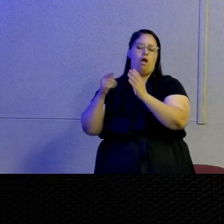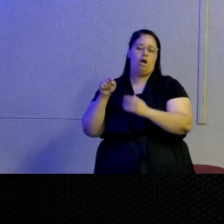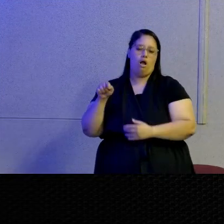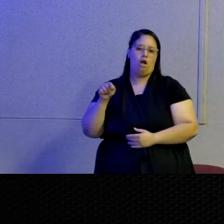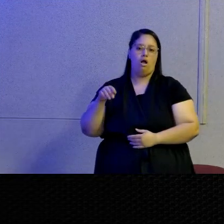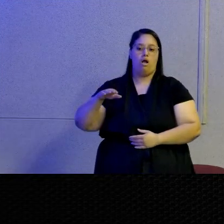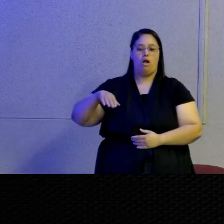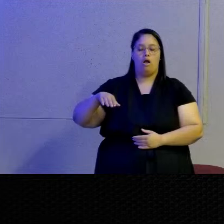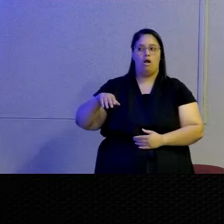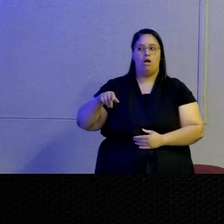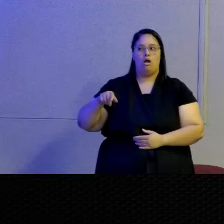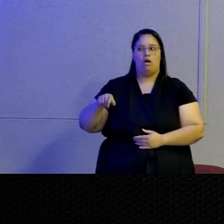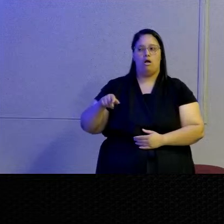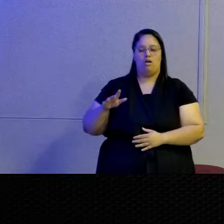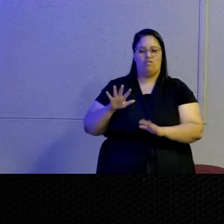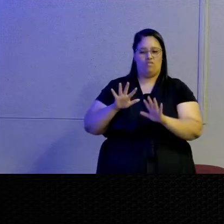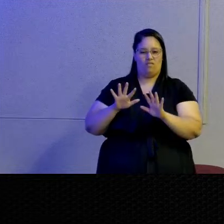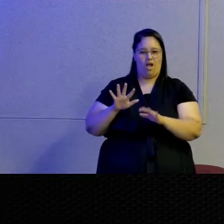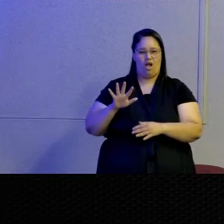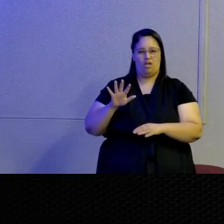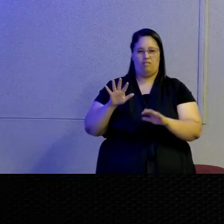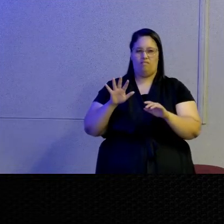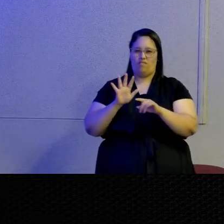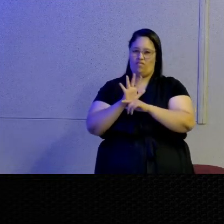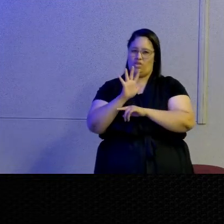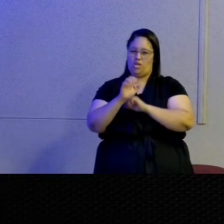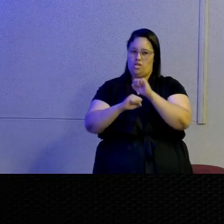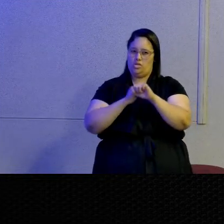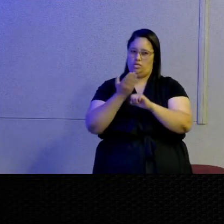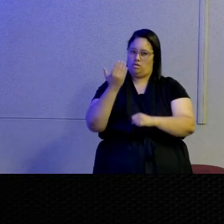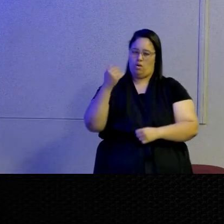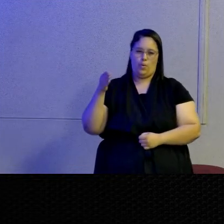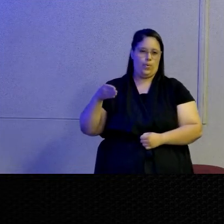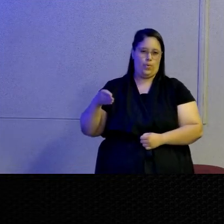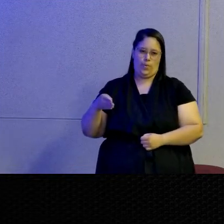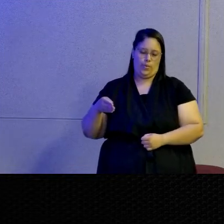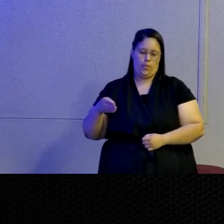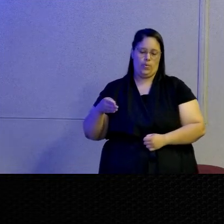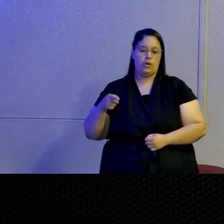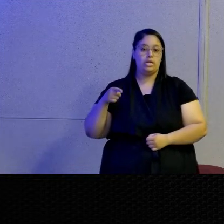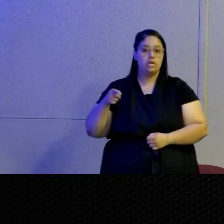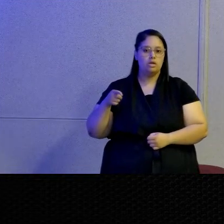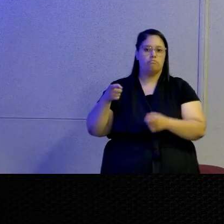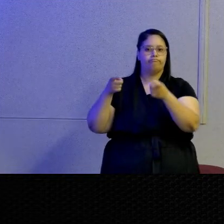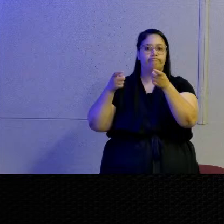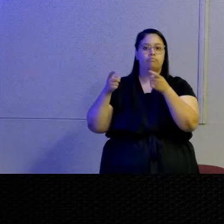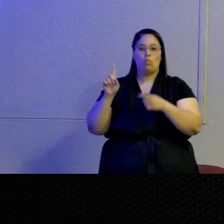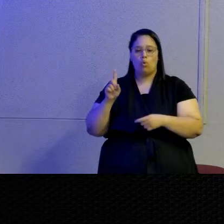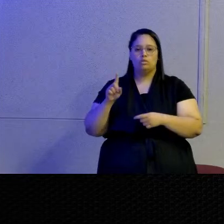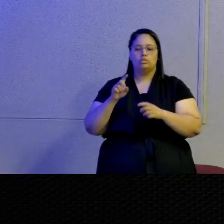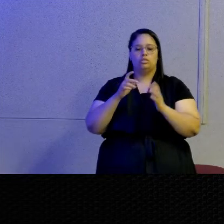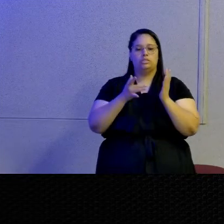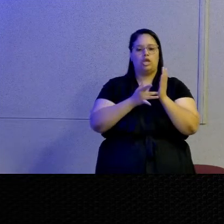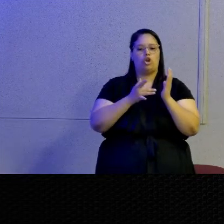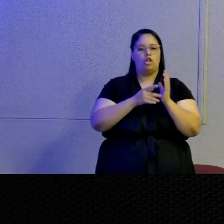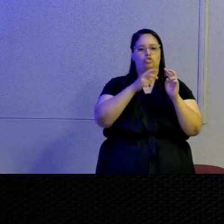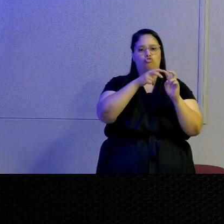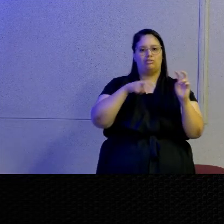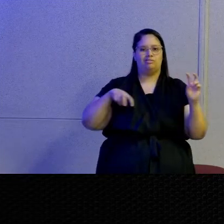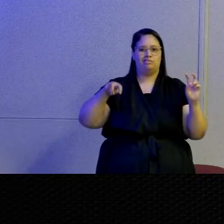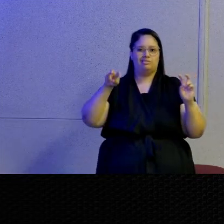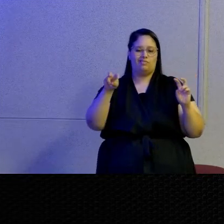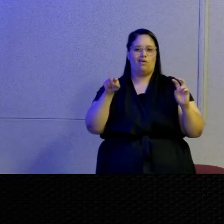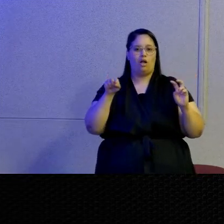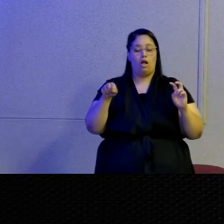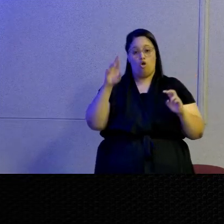there about 5 or 15 years ago. And that deals with technology transfer. And the